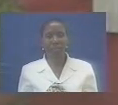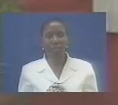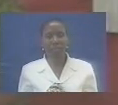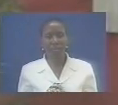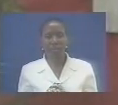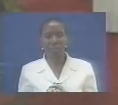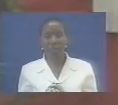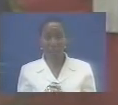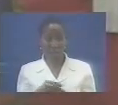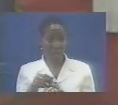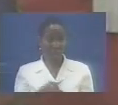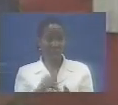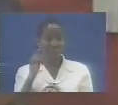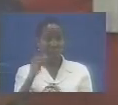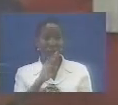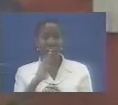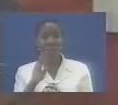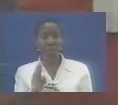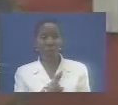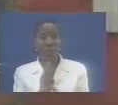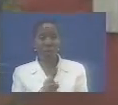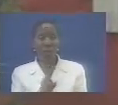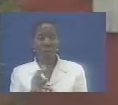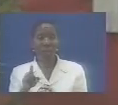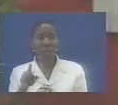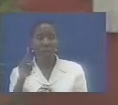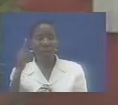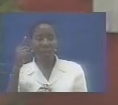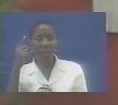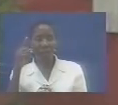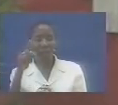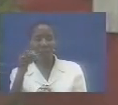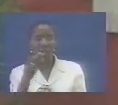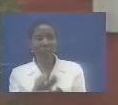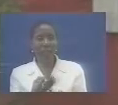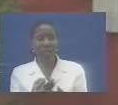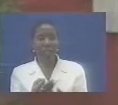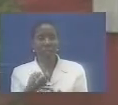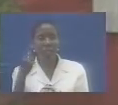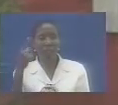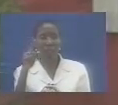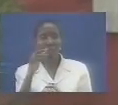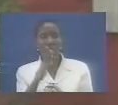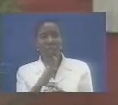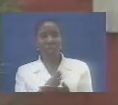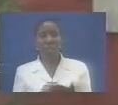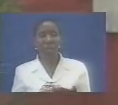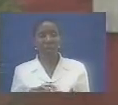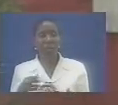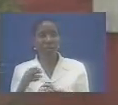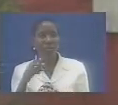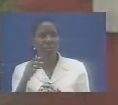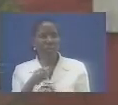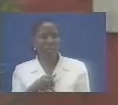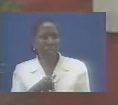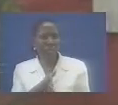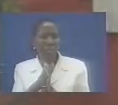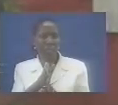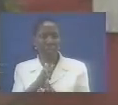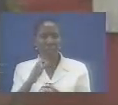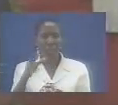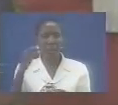And that will be used, Mr. Speaker, as counterpart financing for some of the key capital projects.